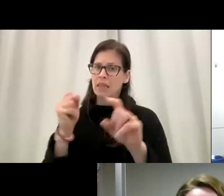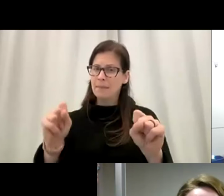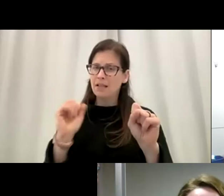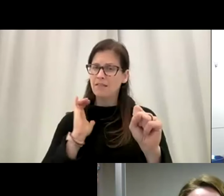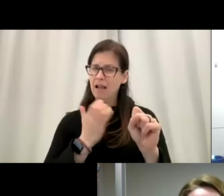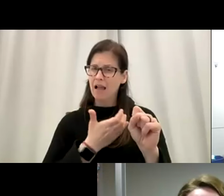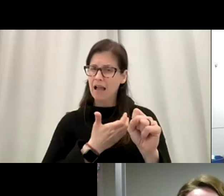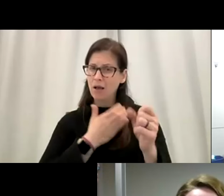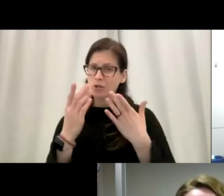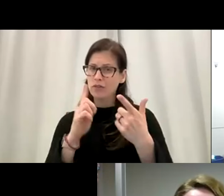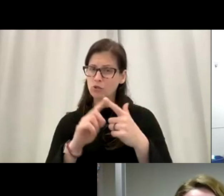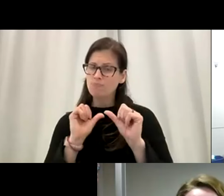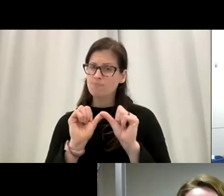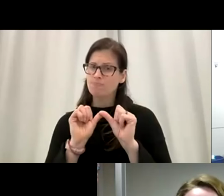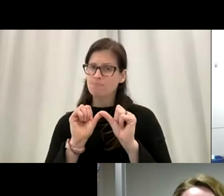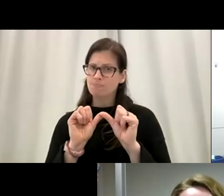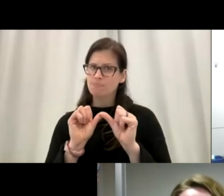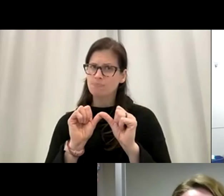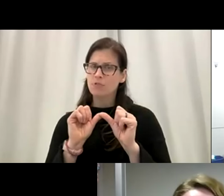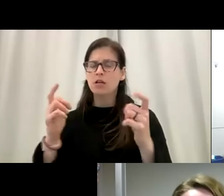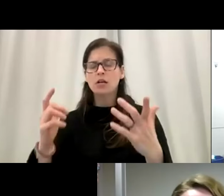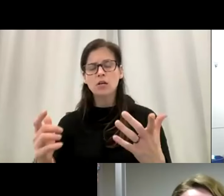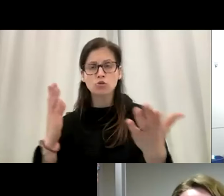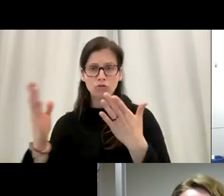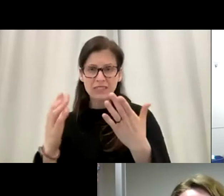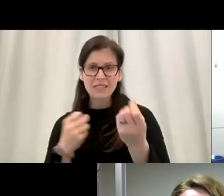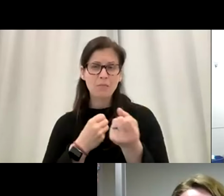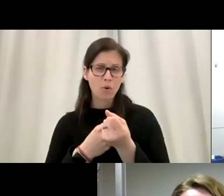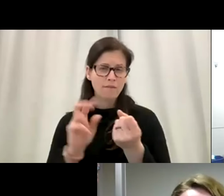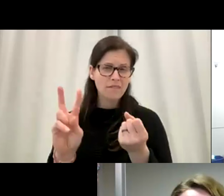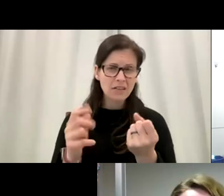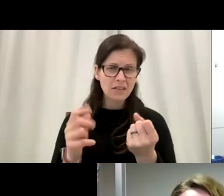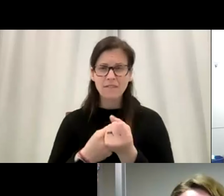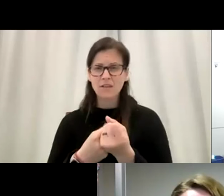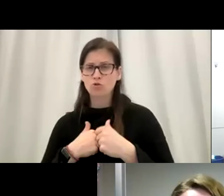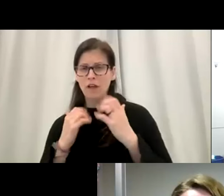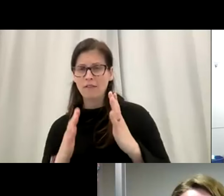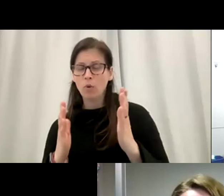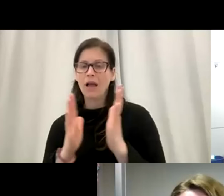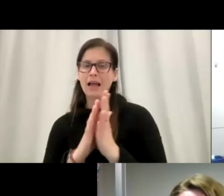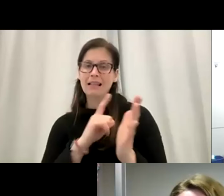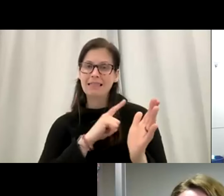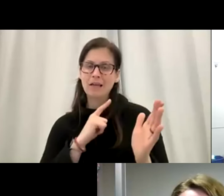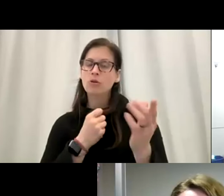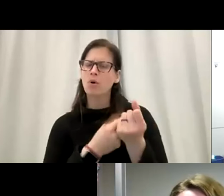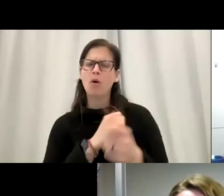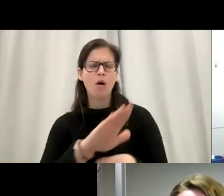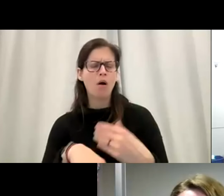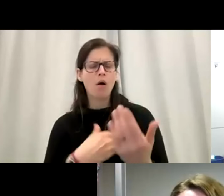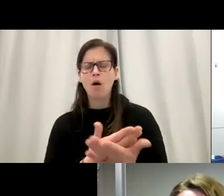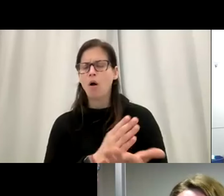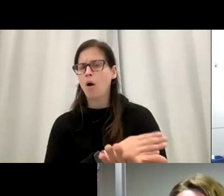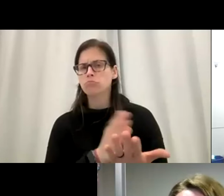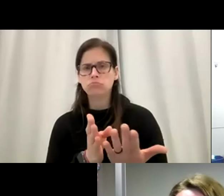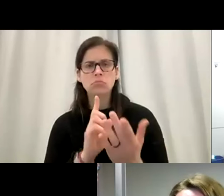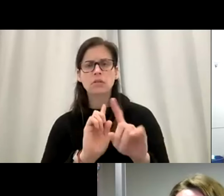maintain services and support victims and survivors. We're really asking the legislature to support all avenues to mitigate the harms